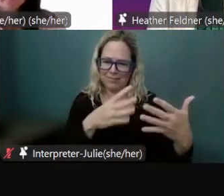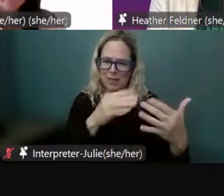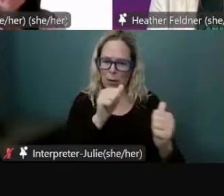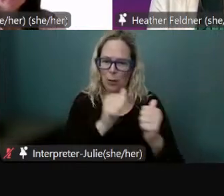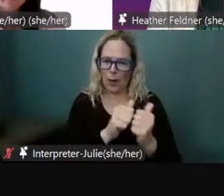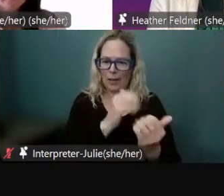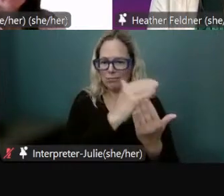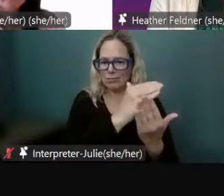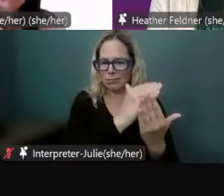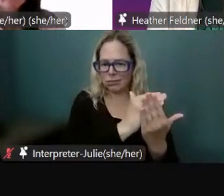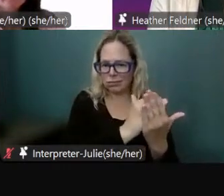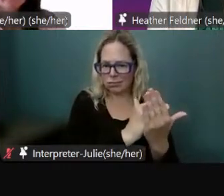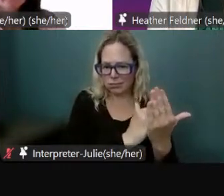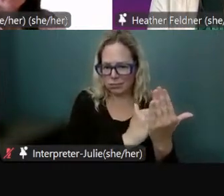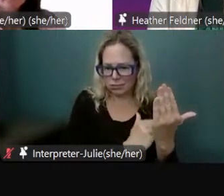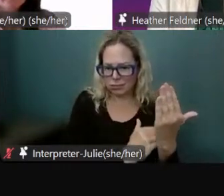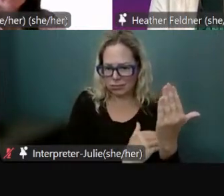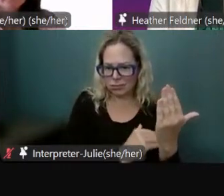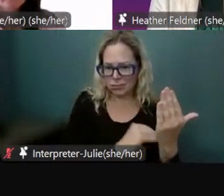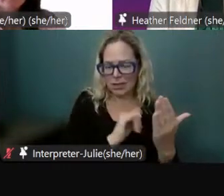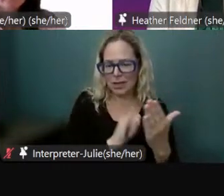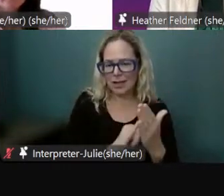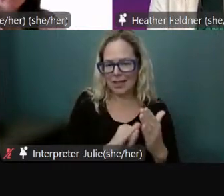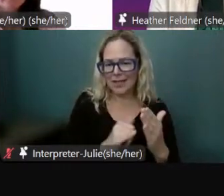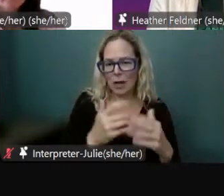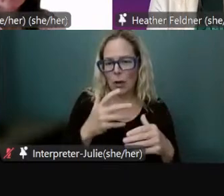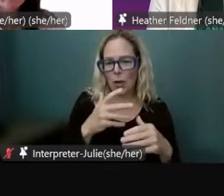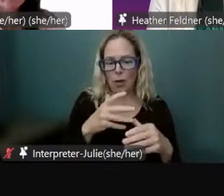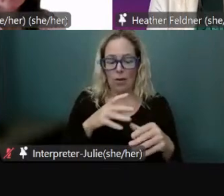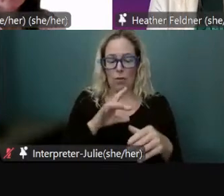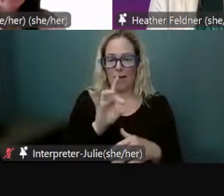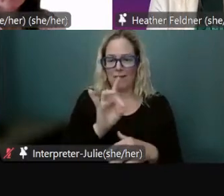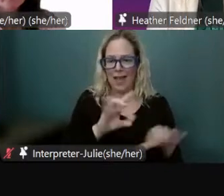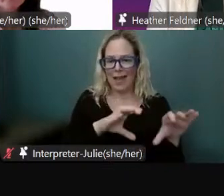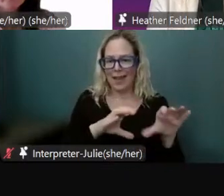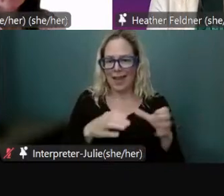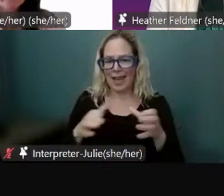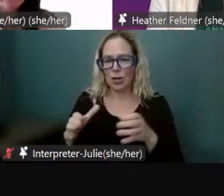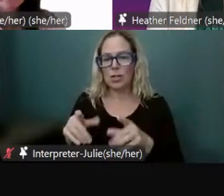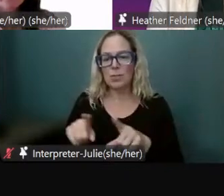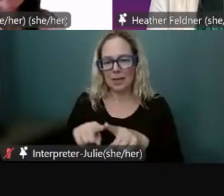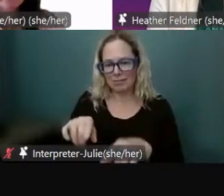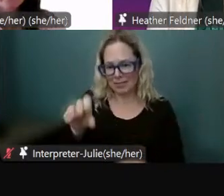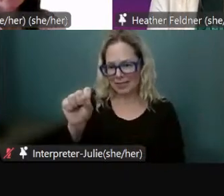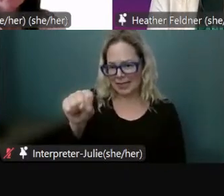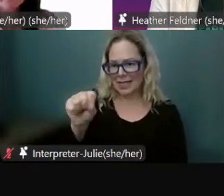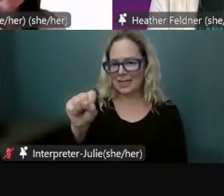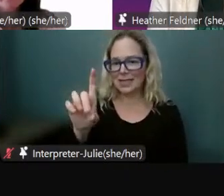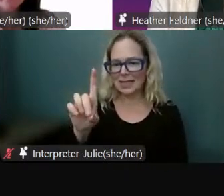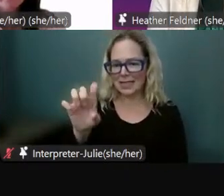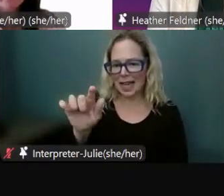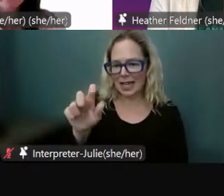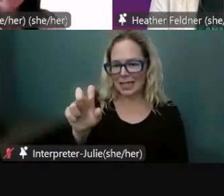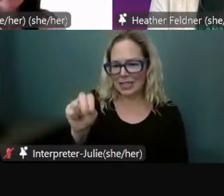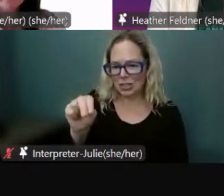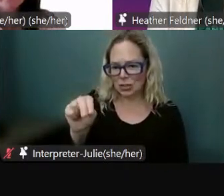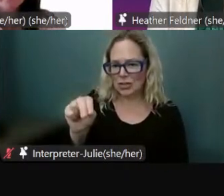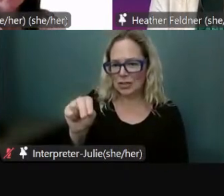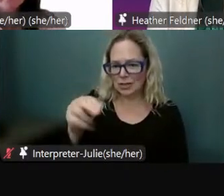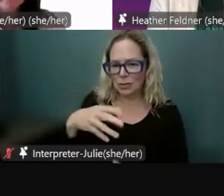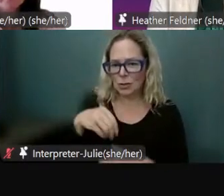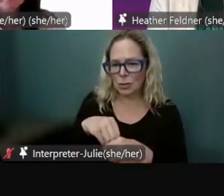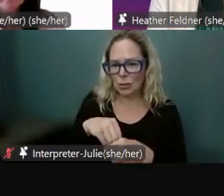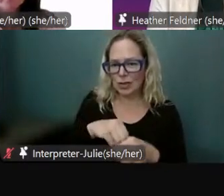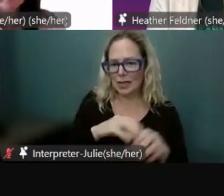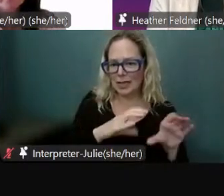occupations categorized into those 8 categories. So yeah, dietitians are part of it. I'm actually looking at the list